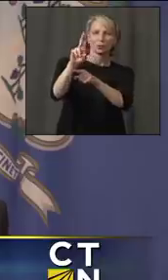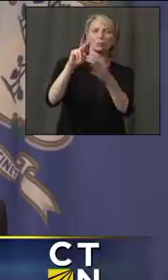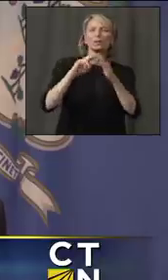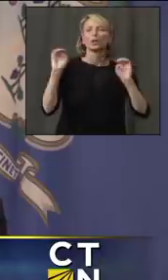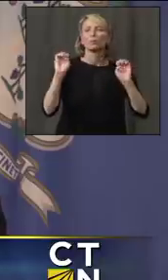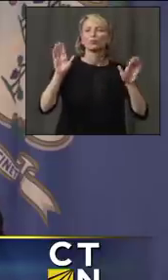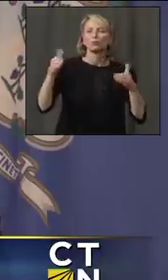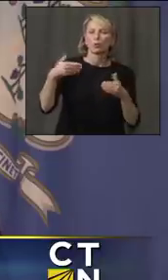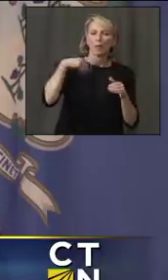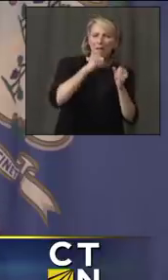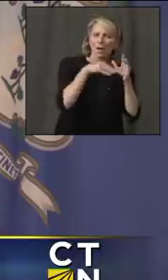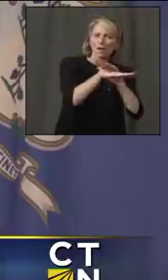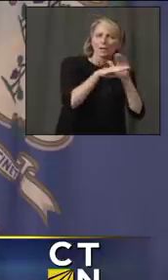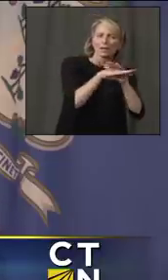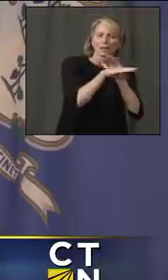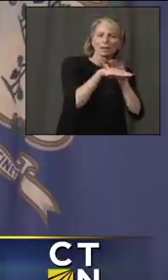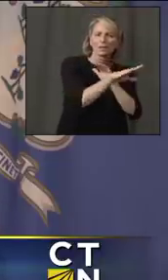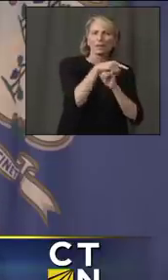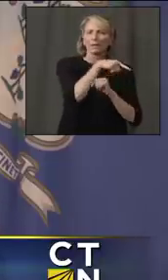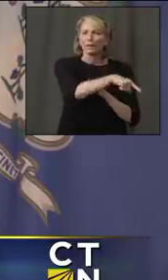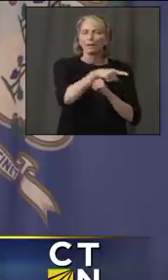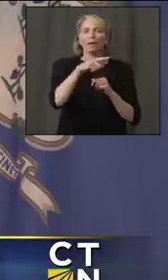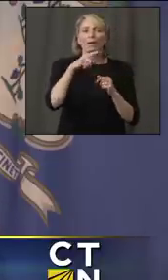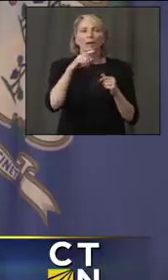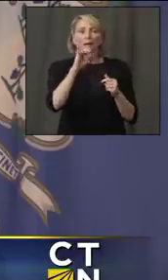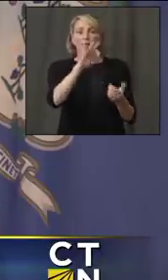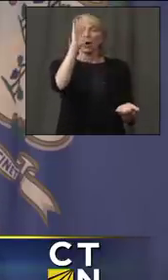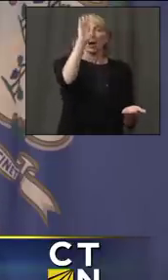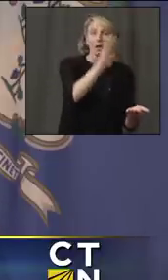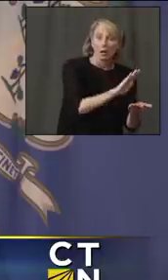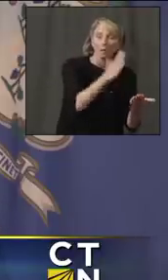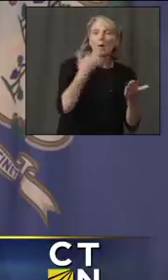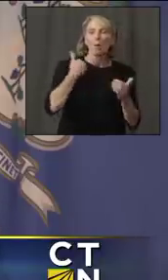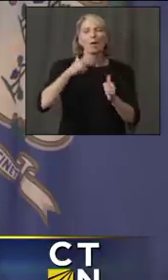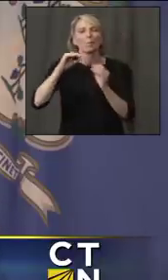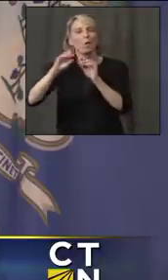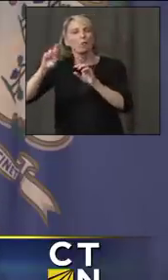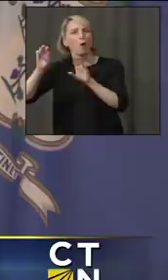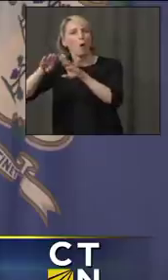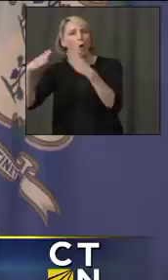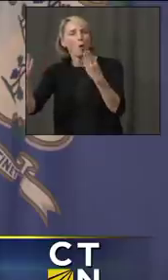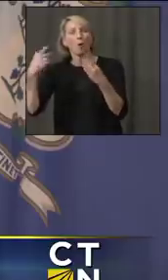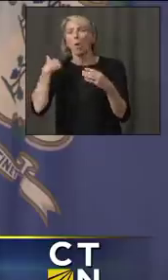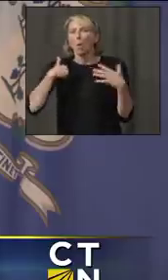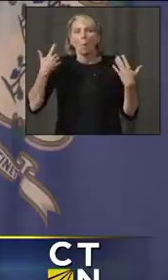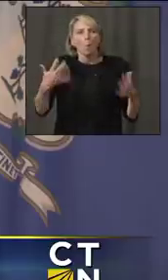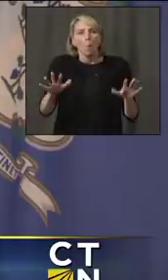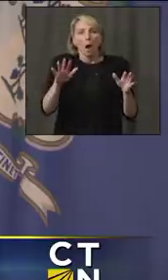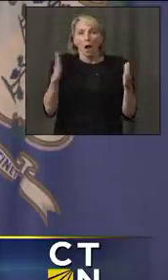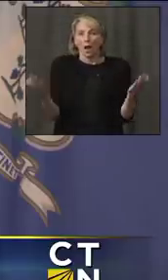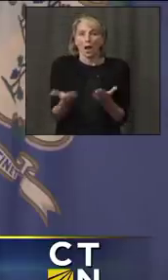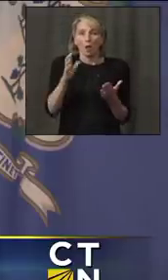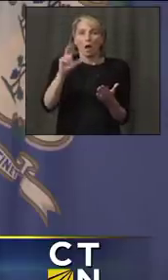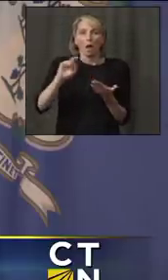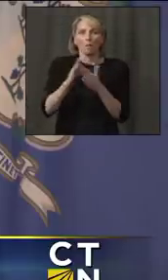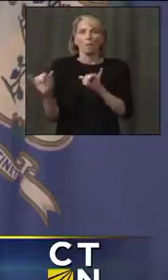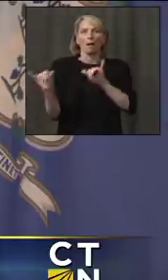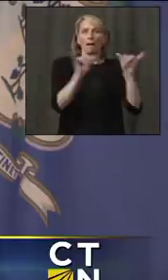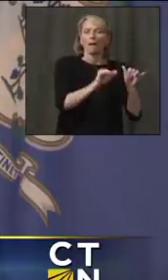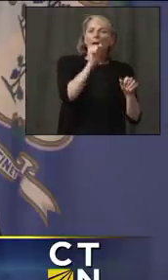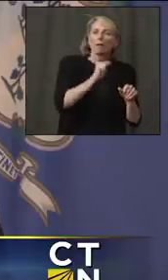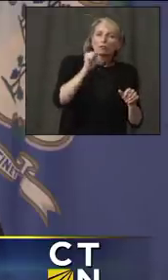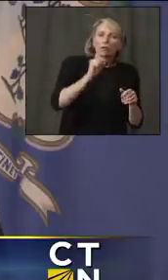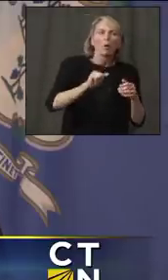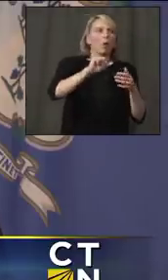God forbid, there was an Arizona-like surge here. And as you point out, the positivity rate is so important right